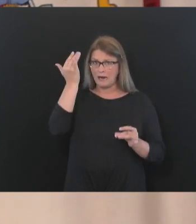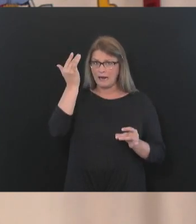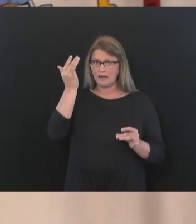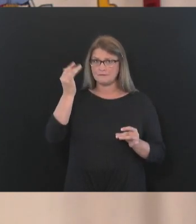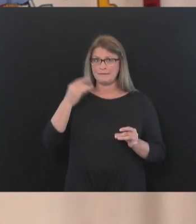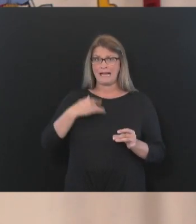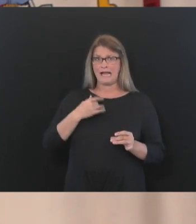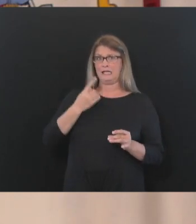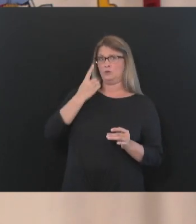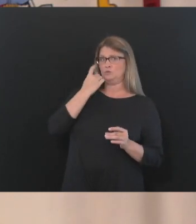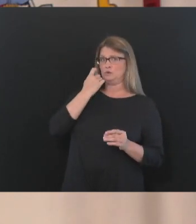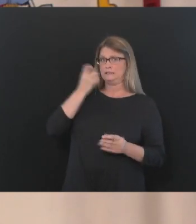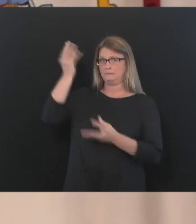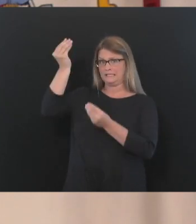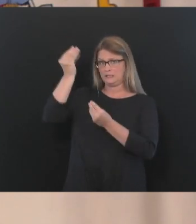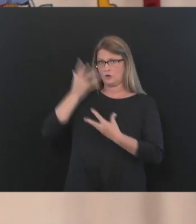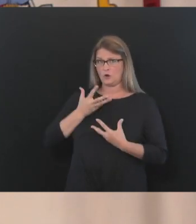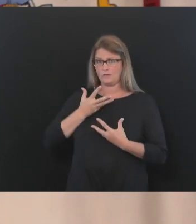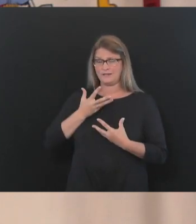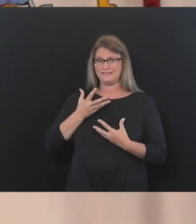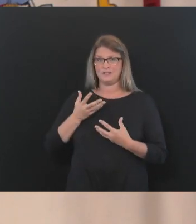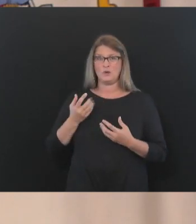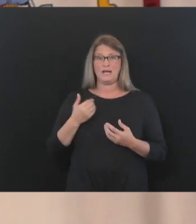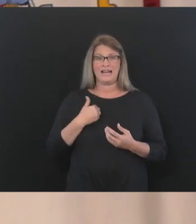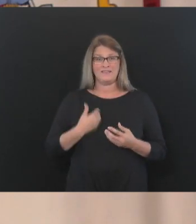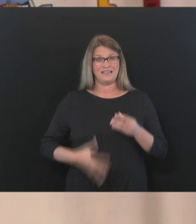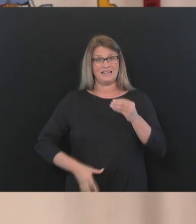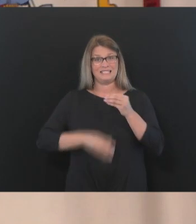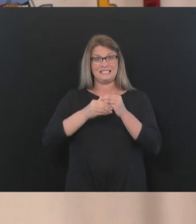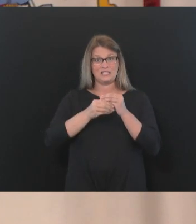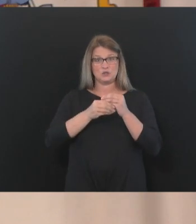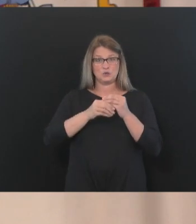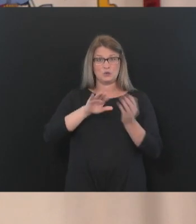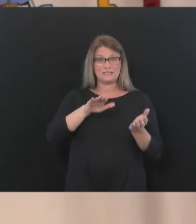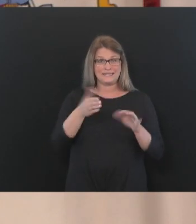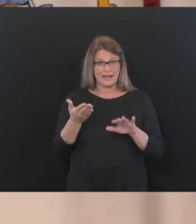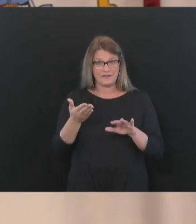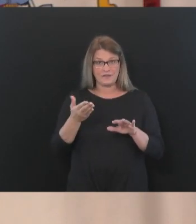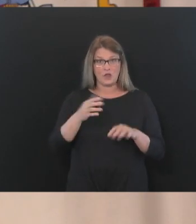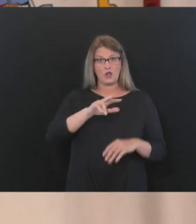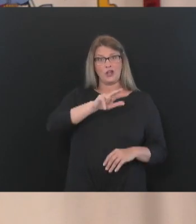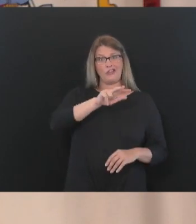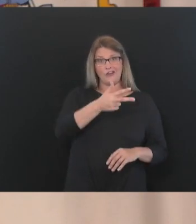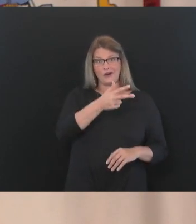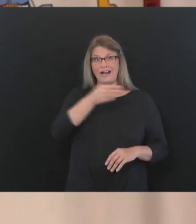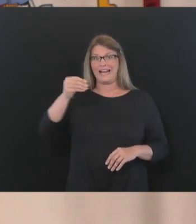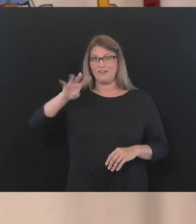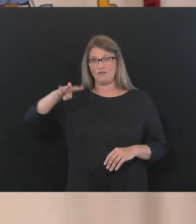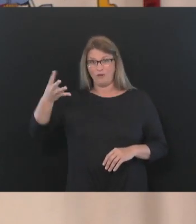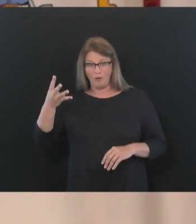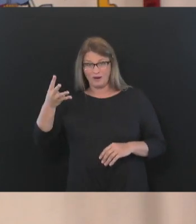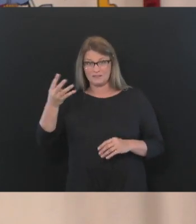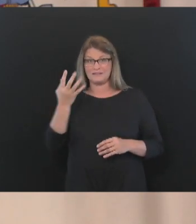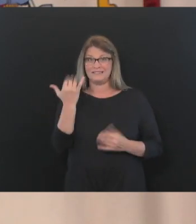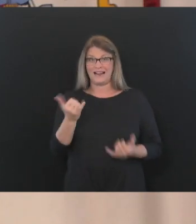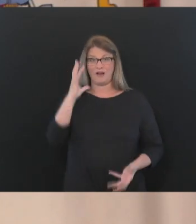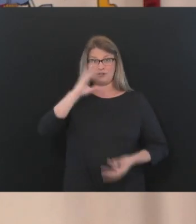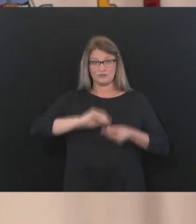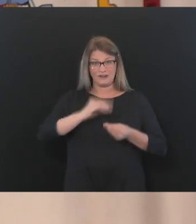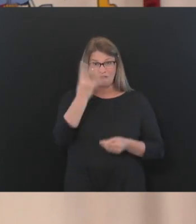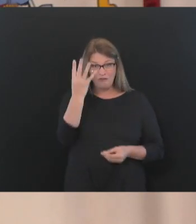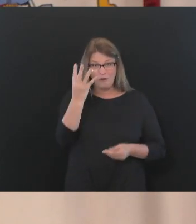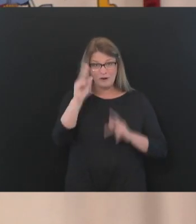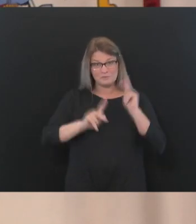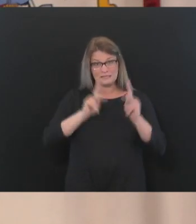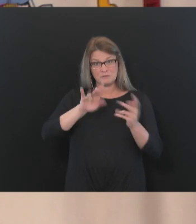notified of an additional death, but we have our third and fourth deaths in West Virginia now.